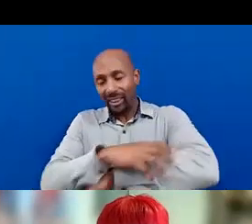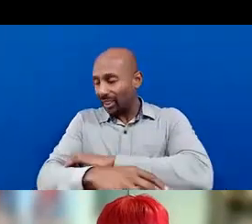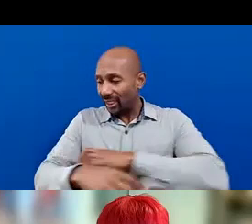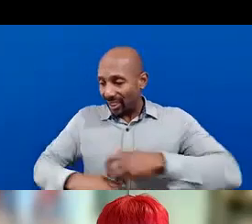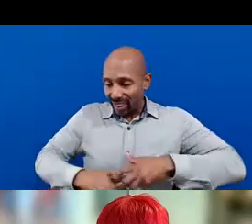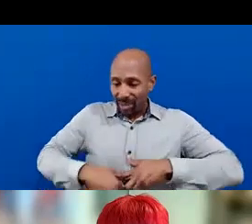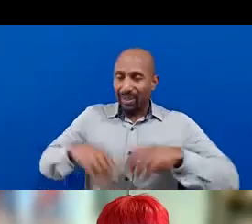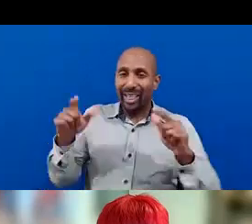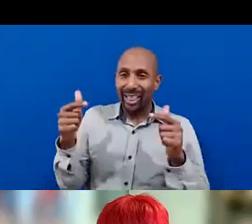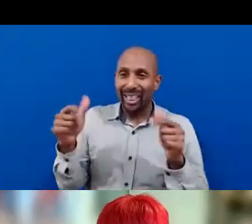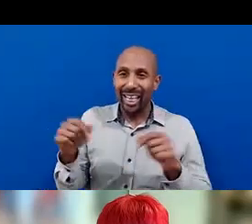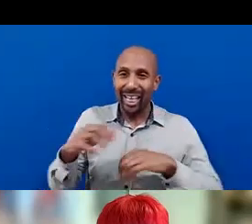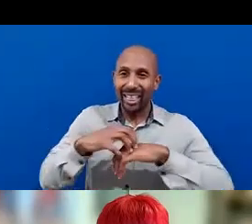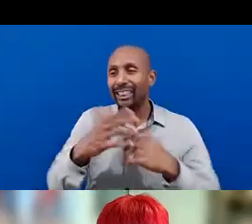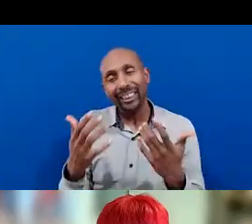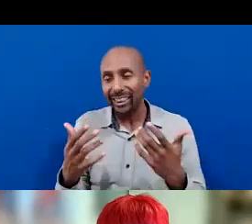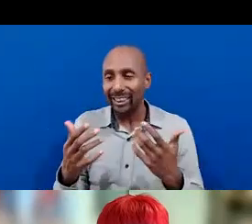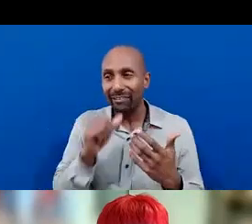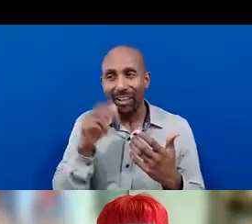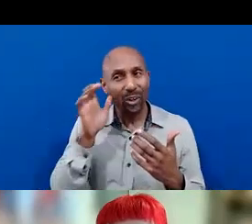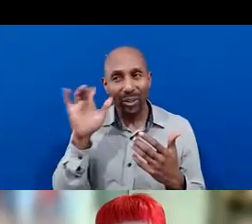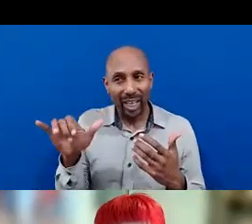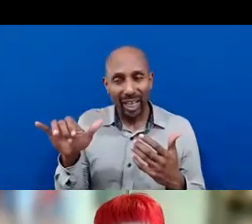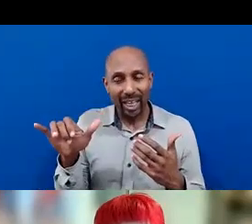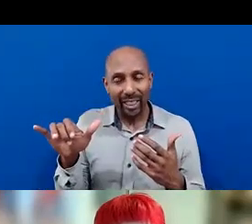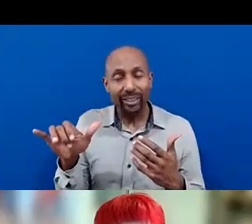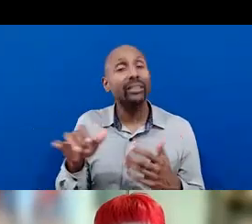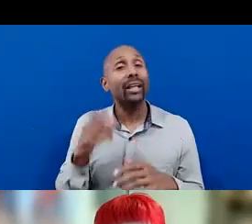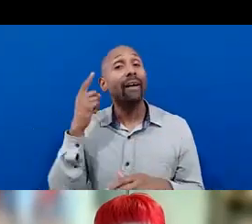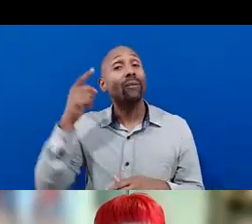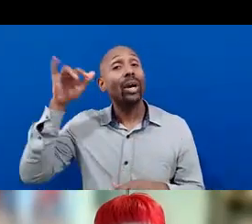that you'd want to